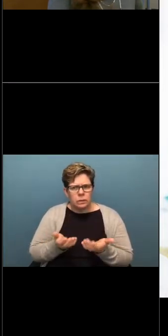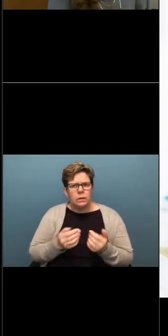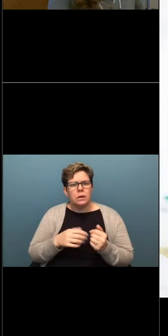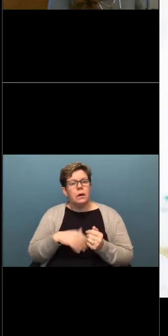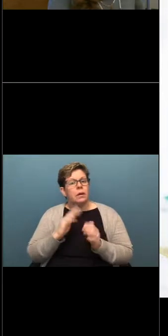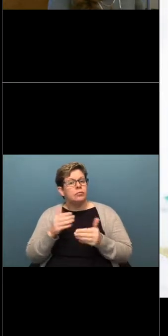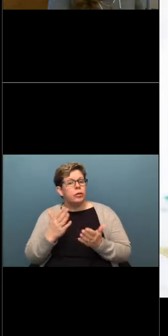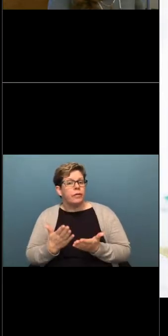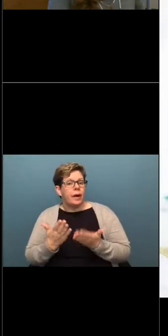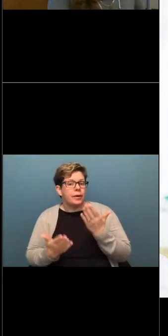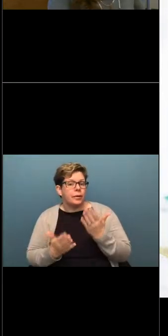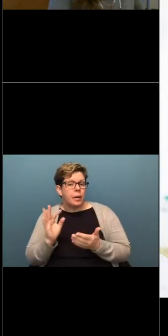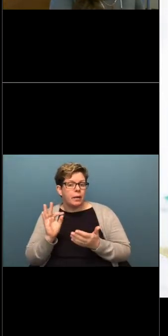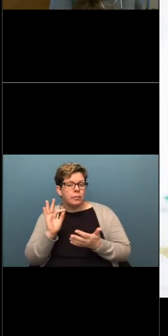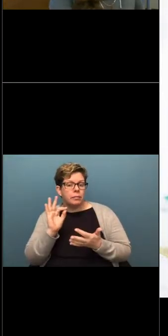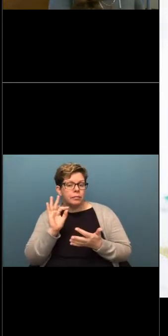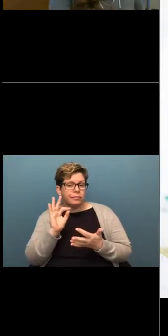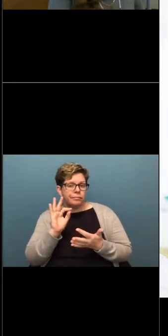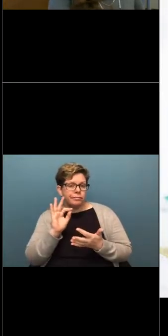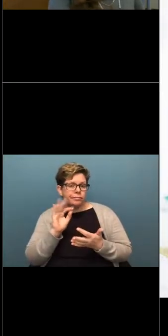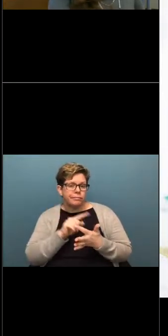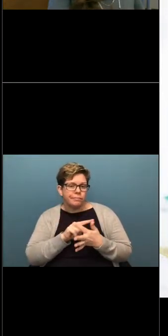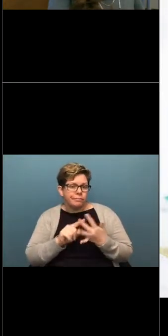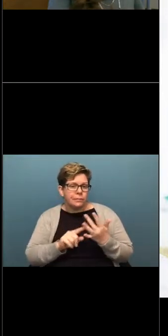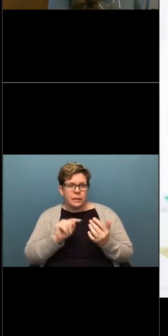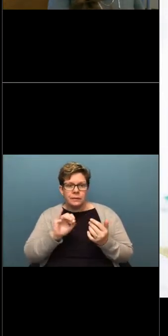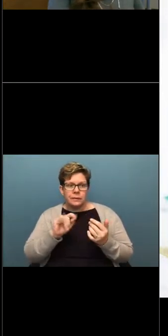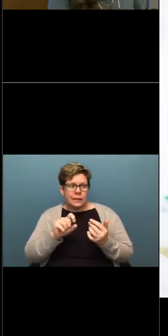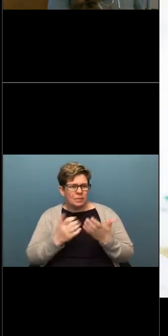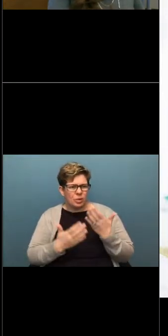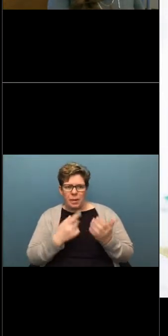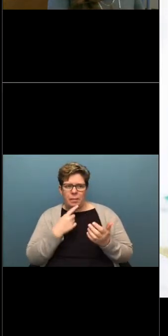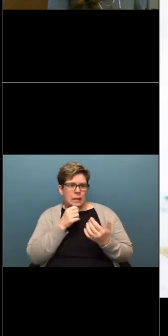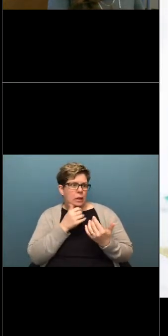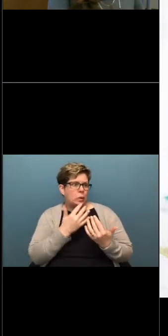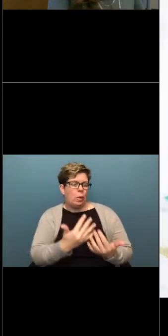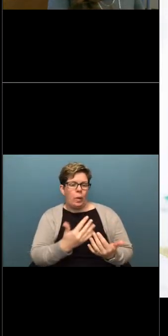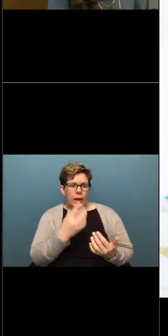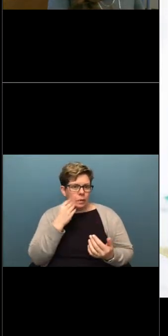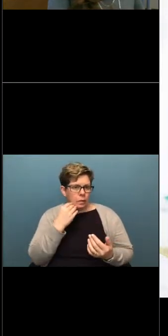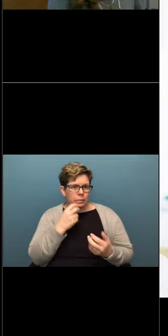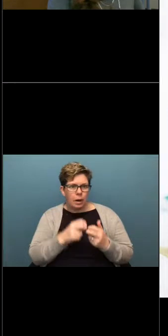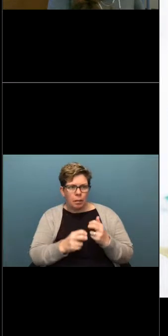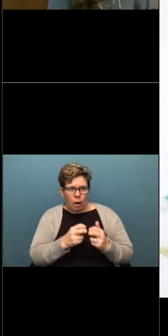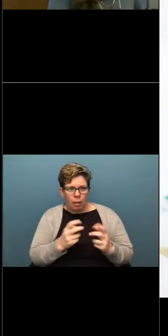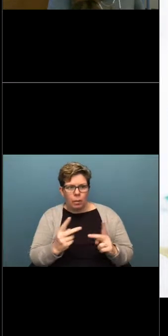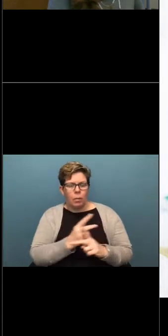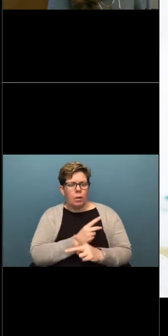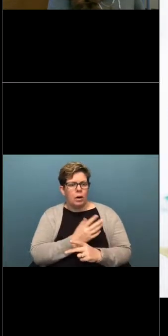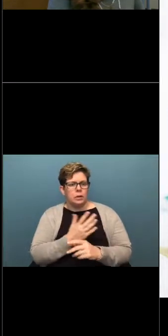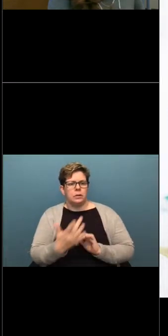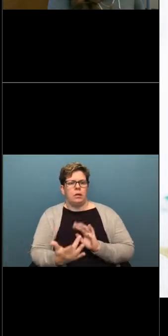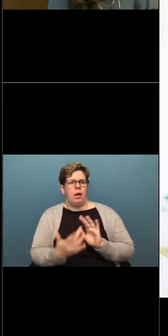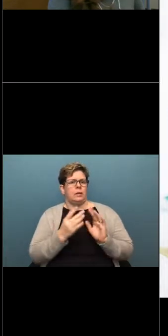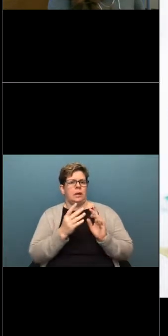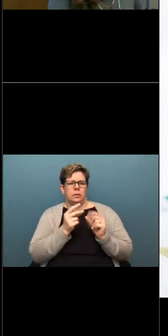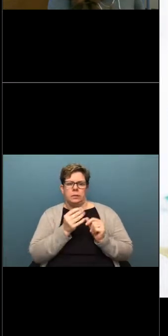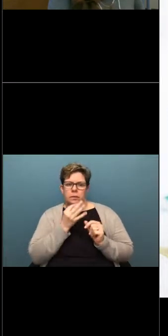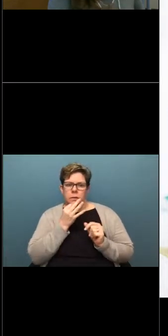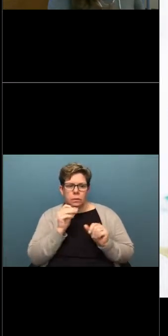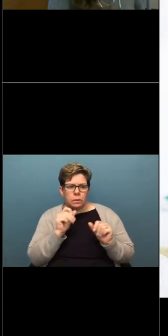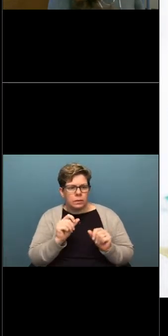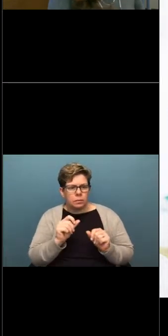give you some tips or say they want you to call right away if you're experiencing some problems. You might refer back to a part of your